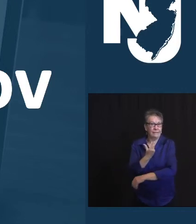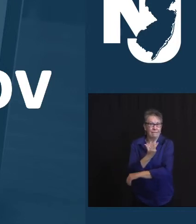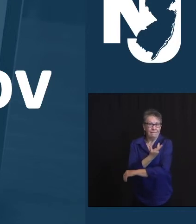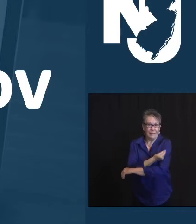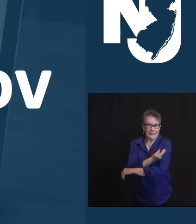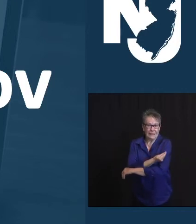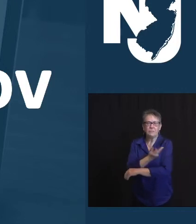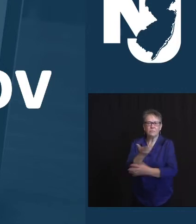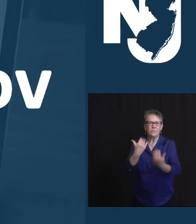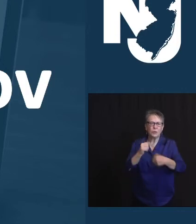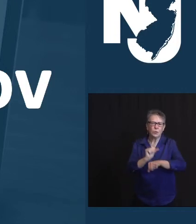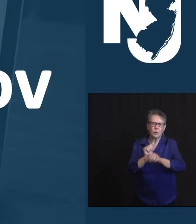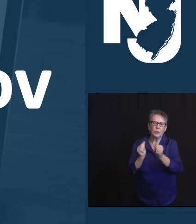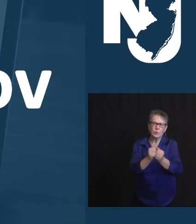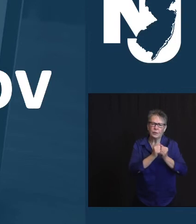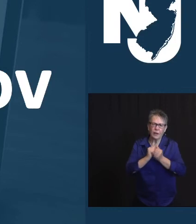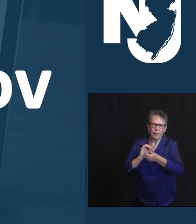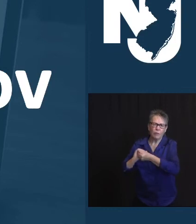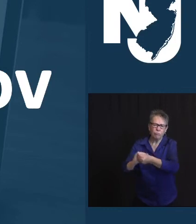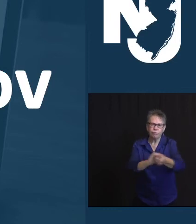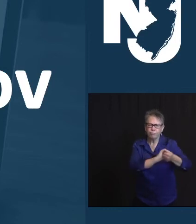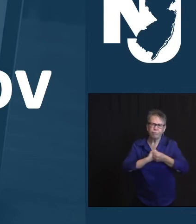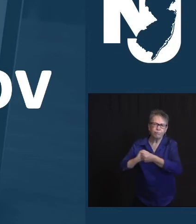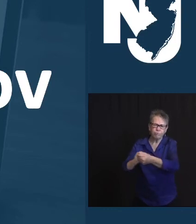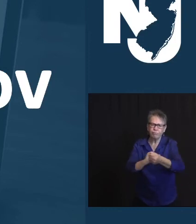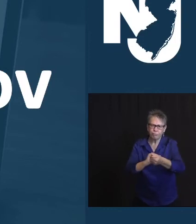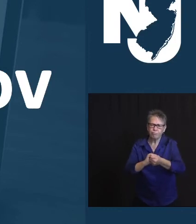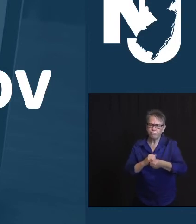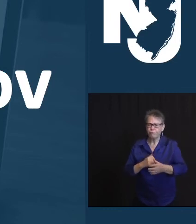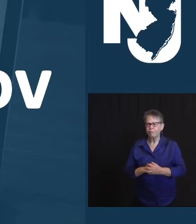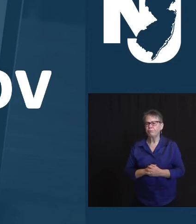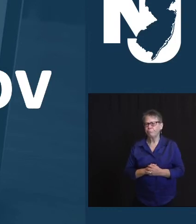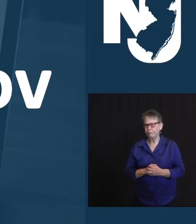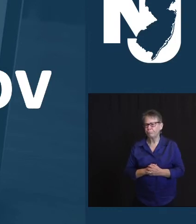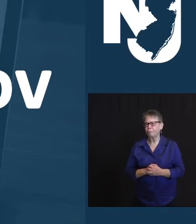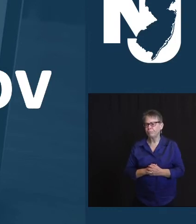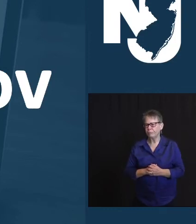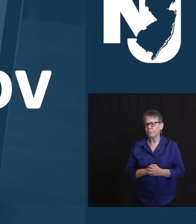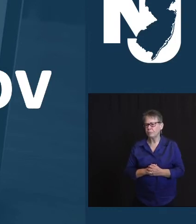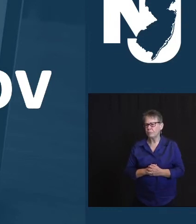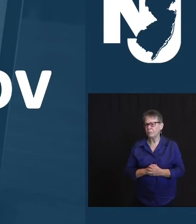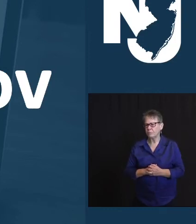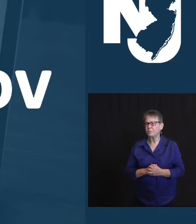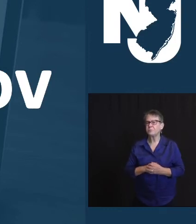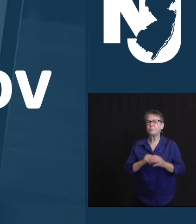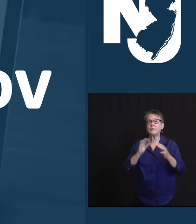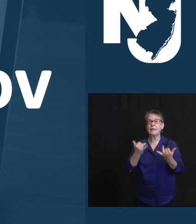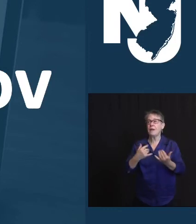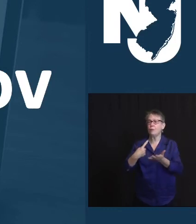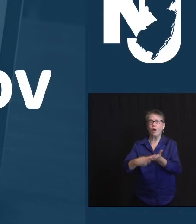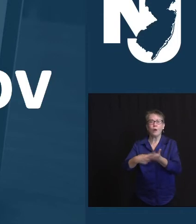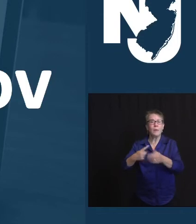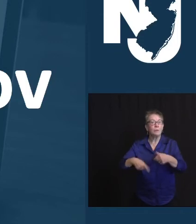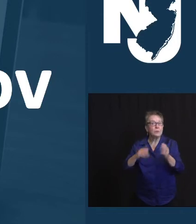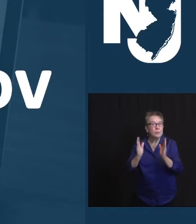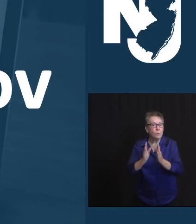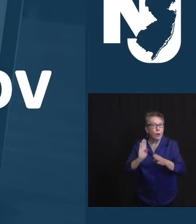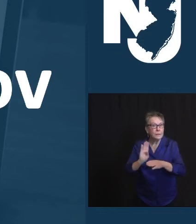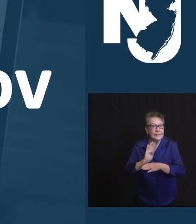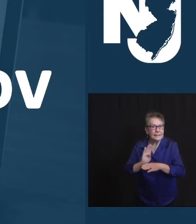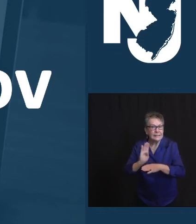Now, switching gears, as we often do at this time, to recognize another tremendous small business working hard to keep our communities and our